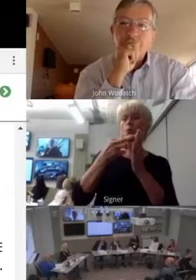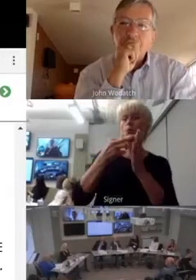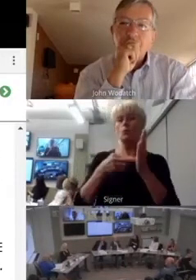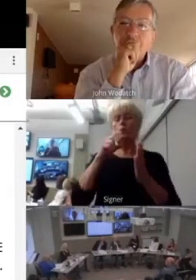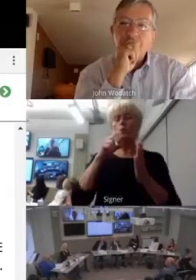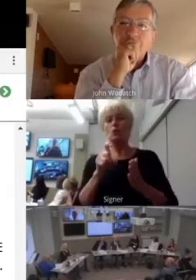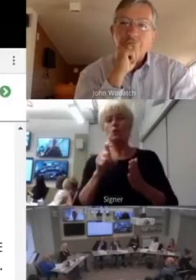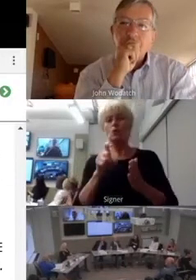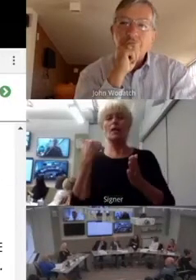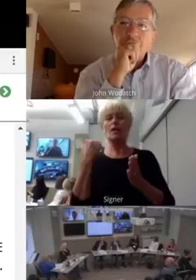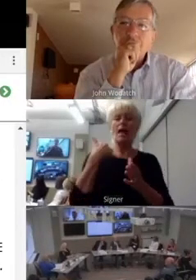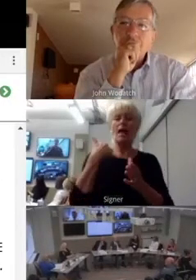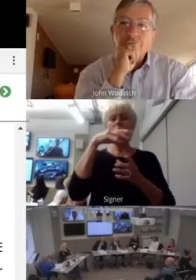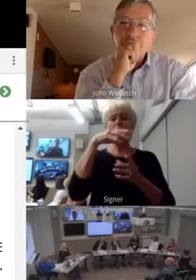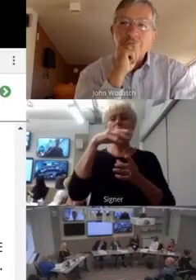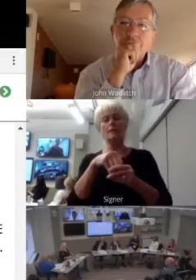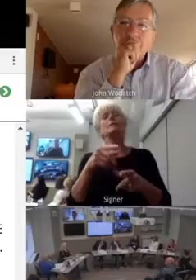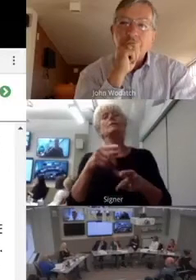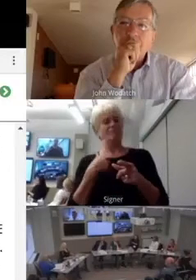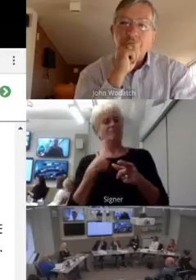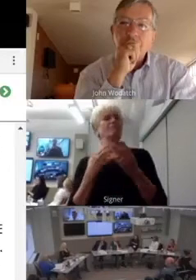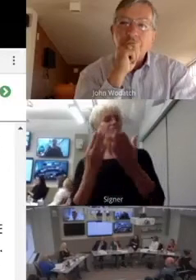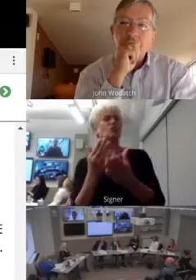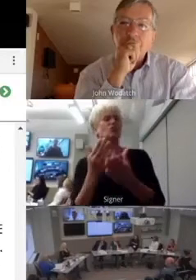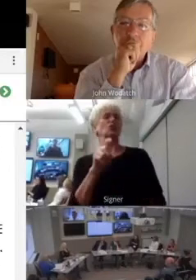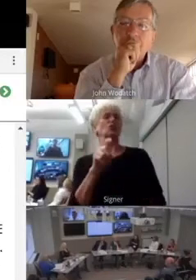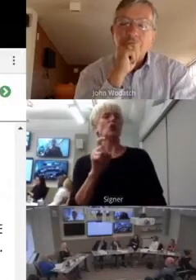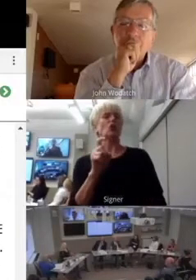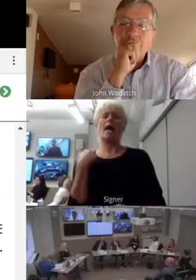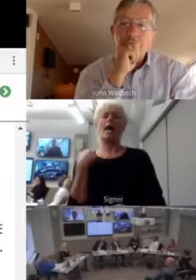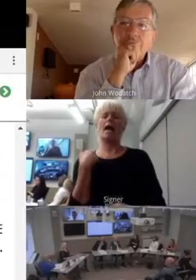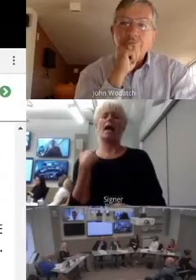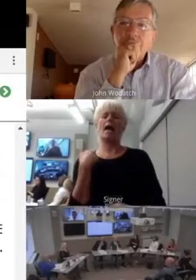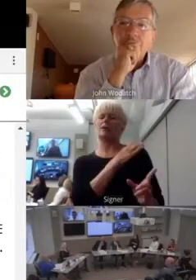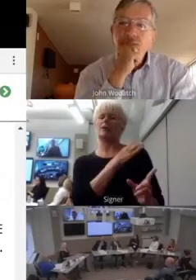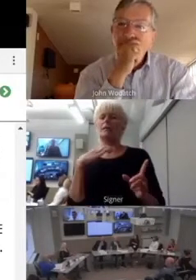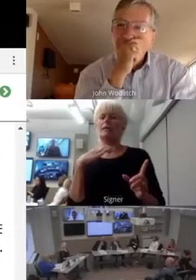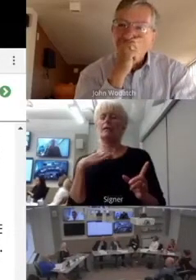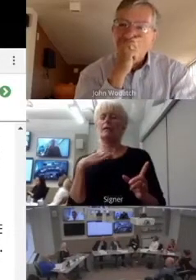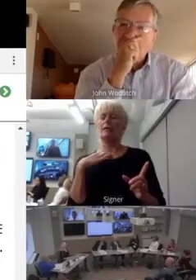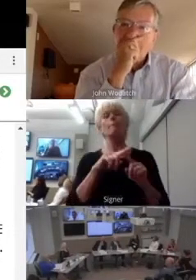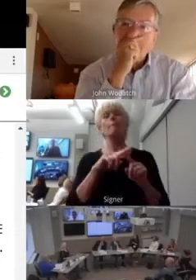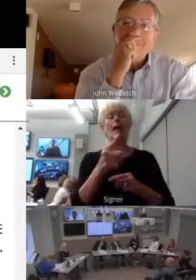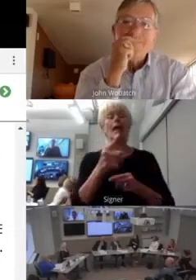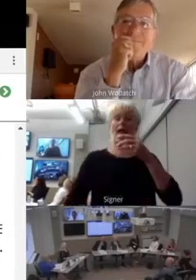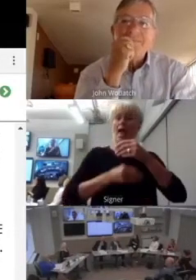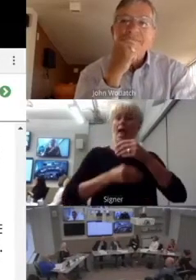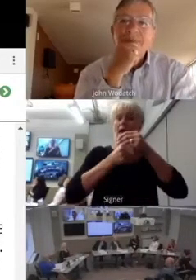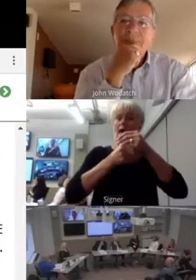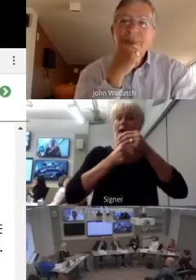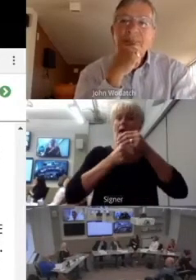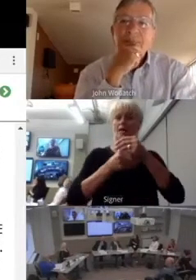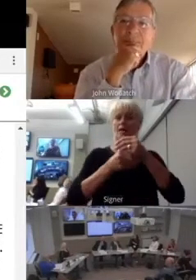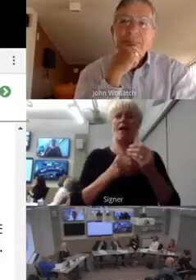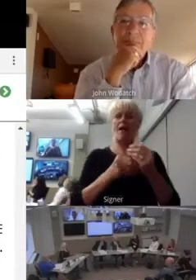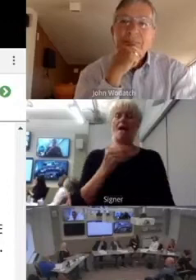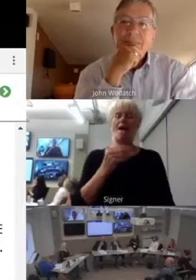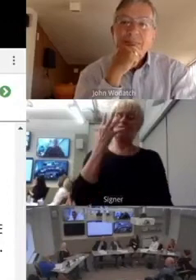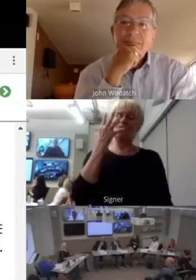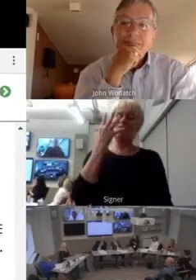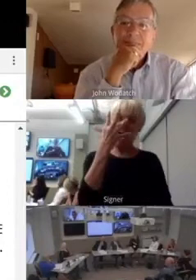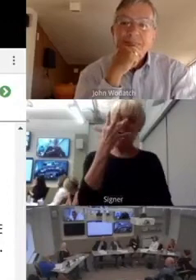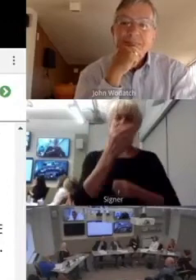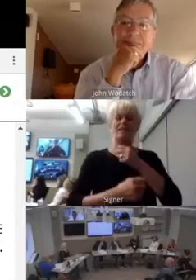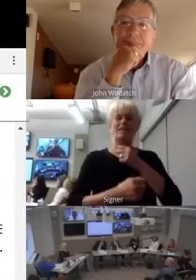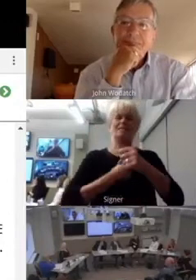that you use, it added an average of 5 years before issuance of proposed rule. The shortest